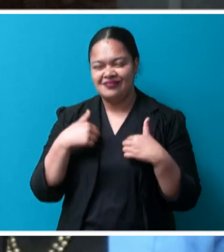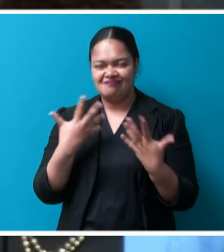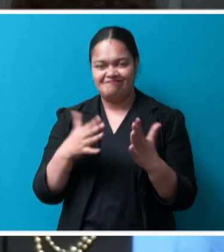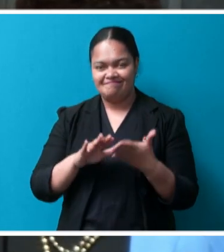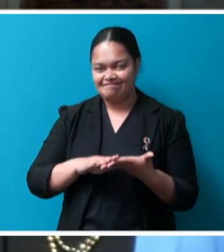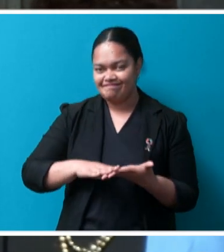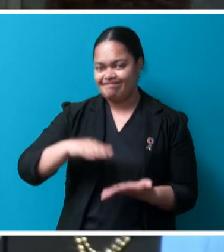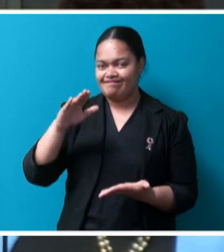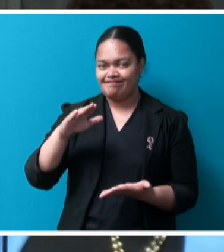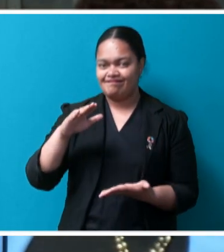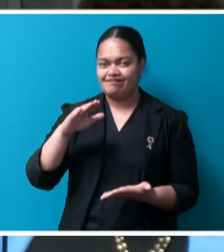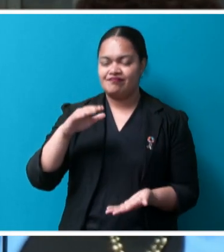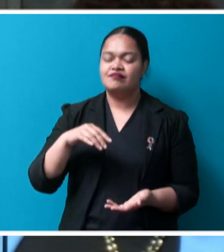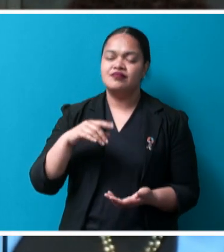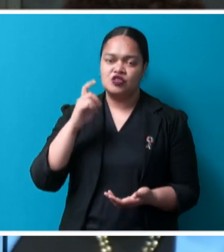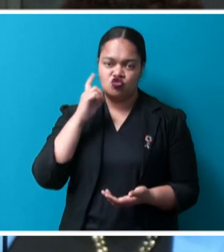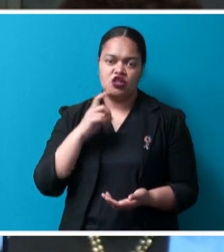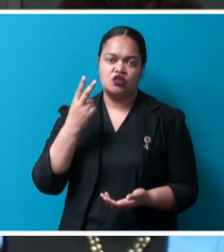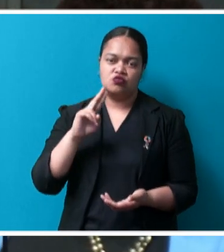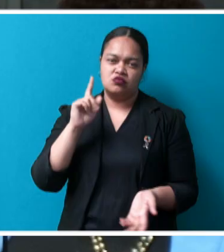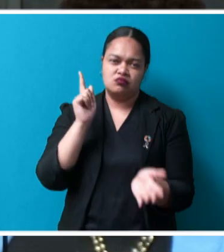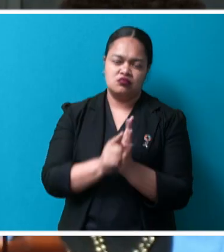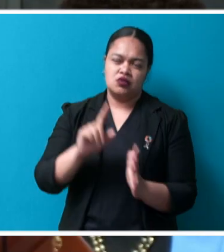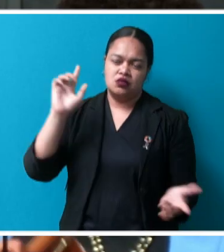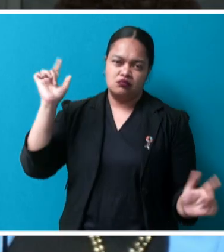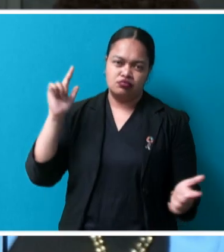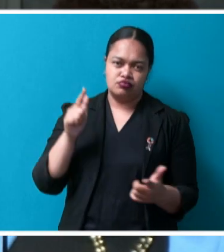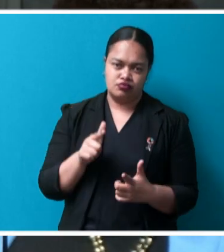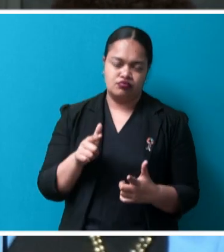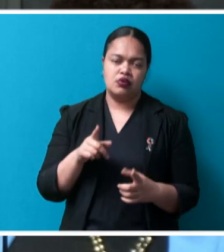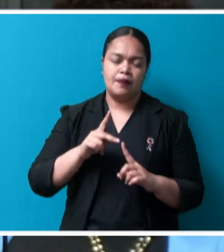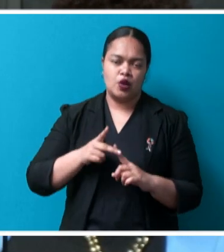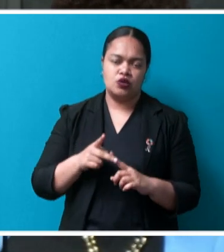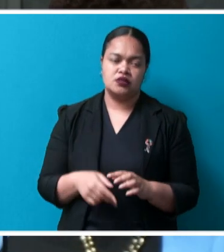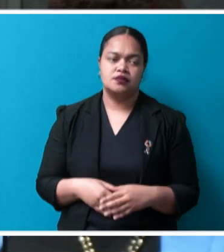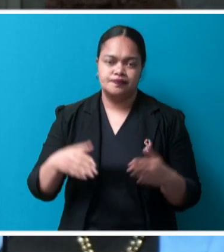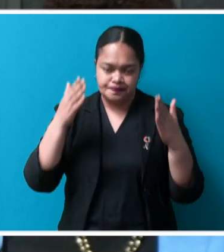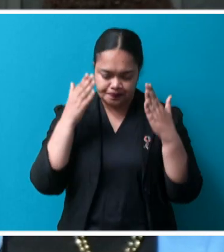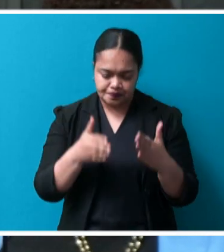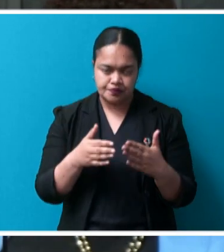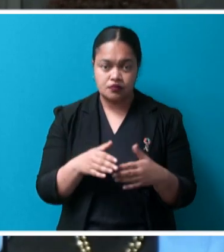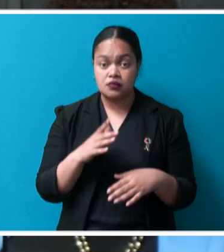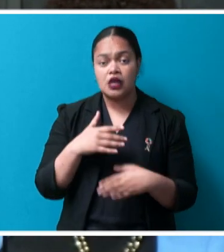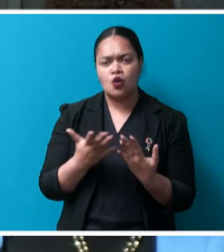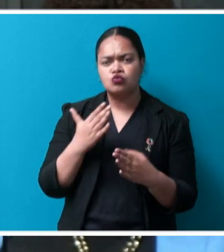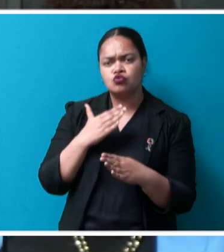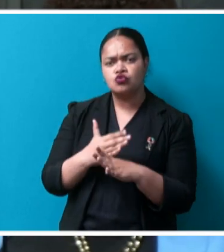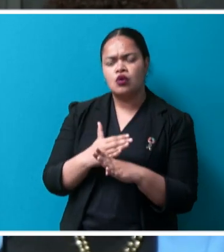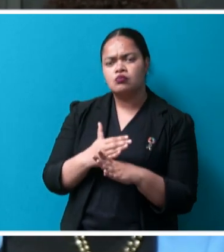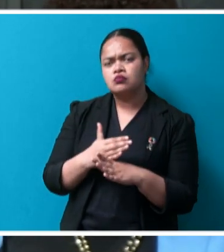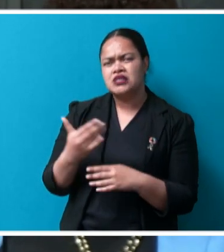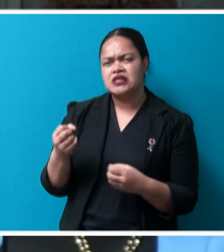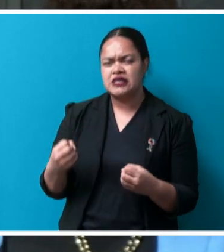reduction programs as a priority. Mr. Speaker, sir, prevention is where we can stop infections before they begin.